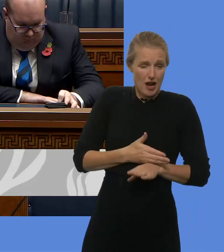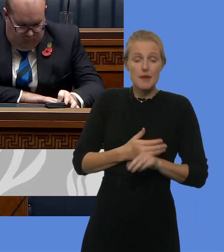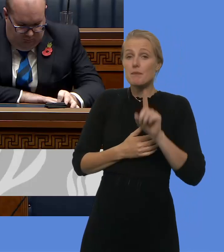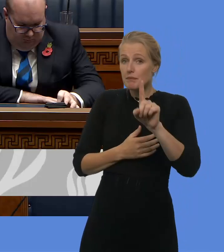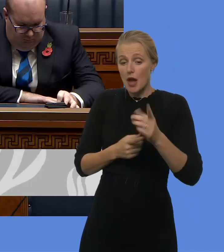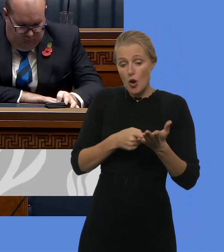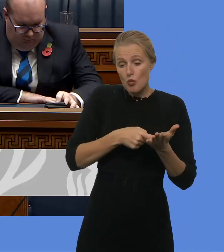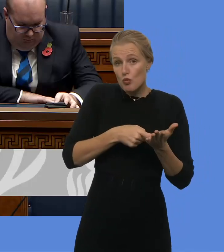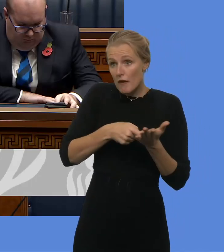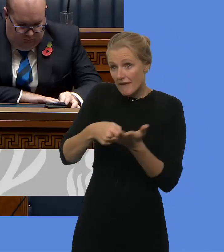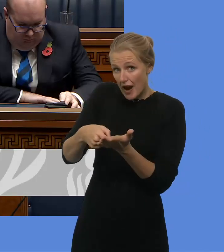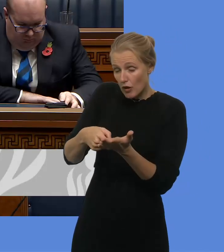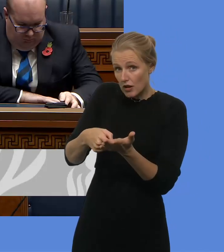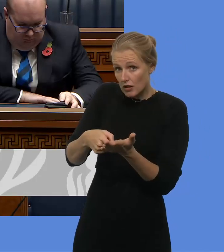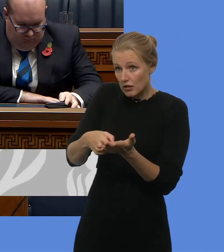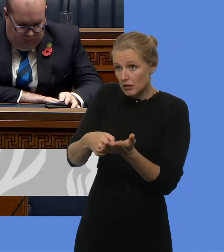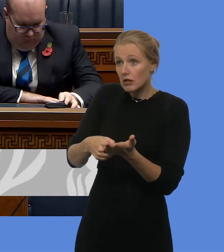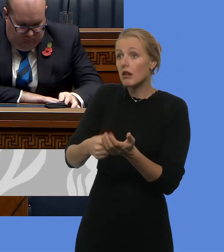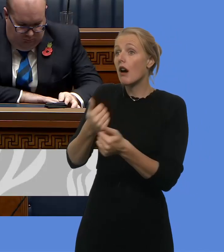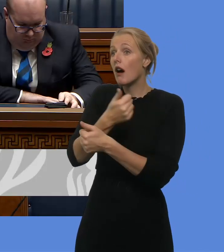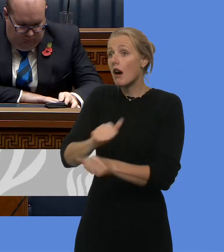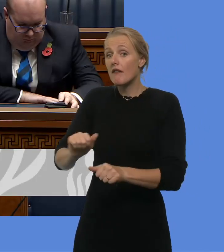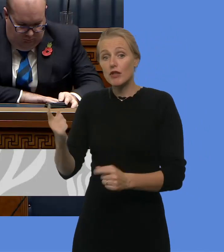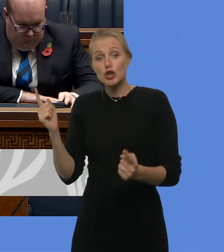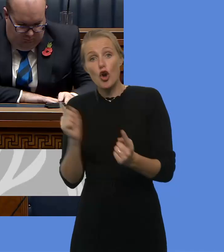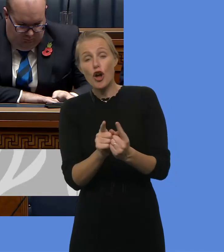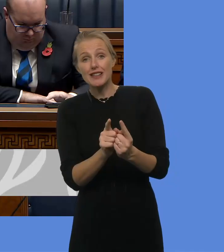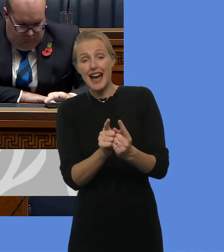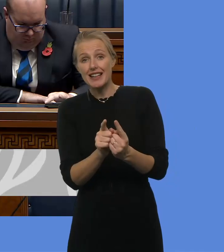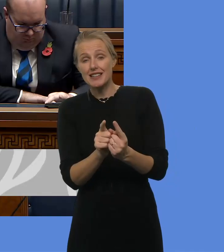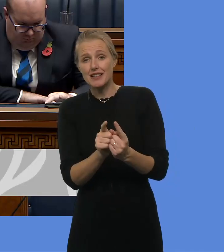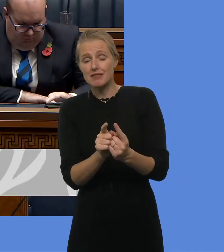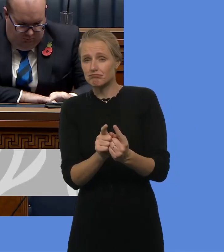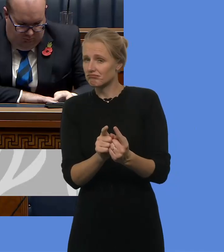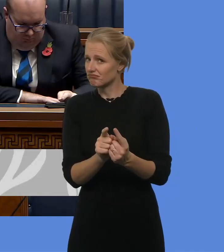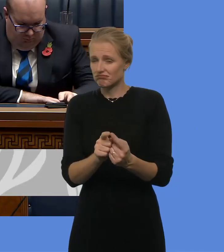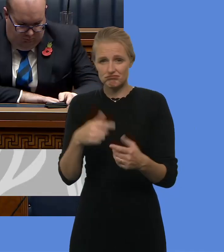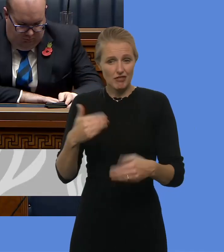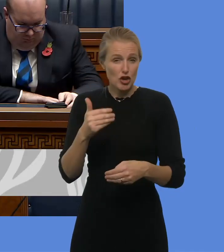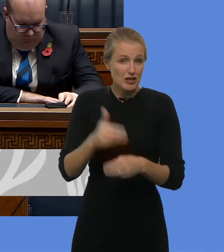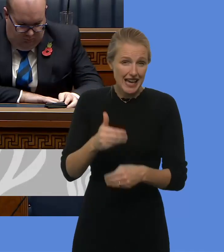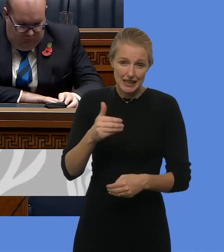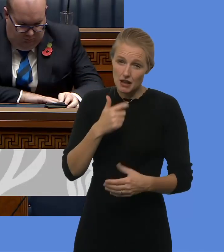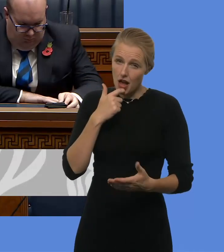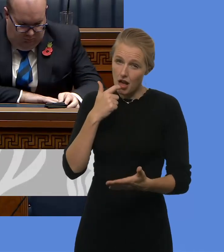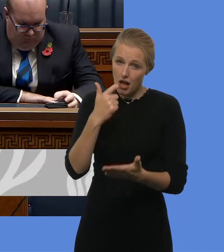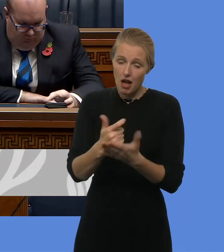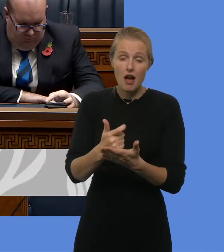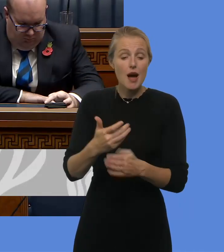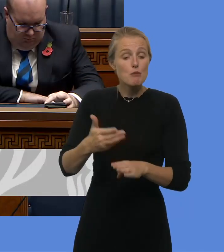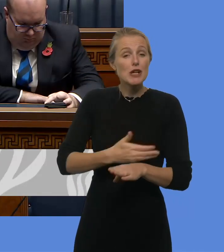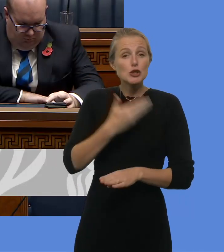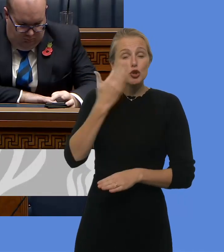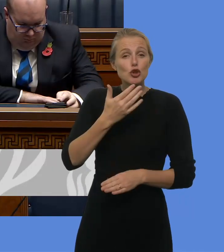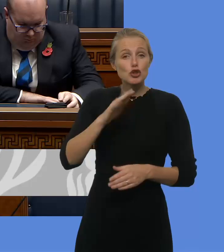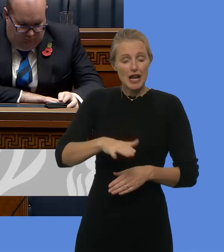contact for deaf or hard of hearing babies, the service works to impressive deadlines within 2 days for a preschool child and